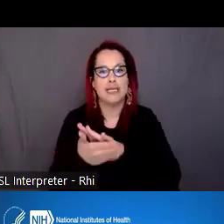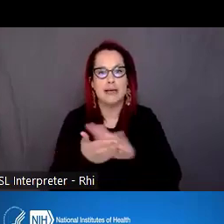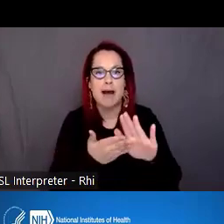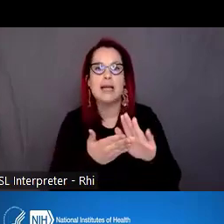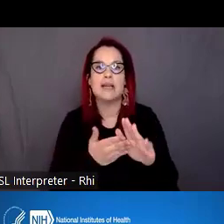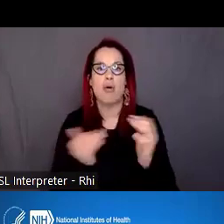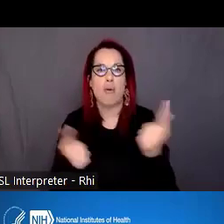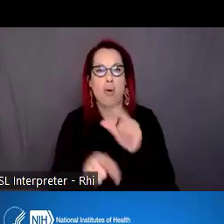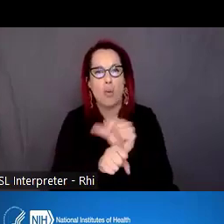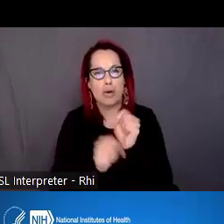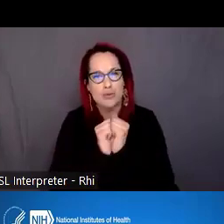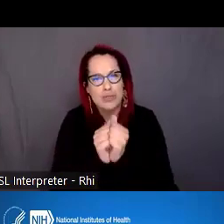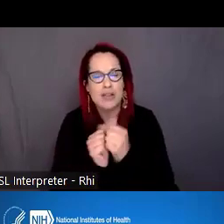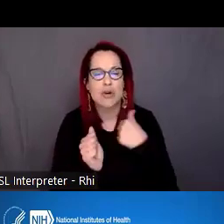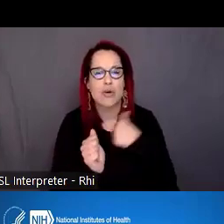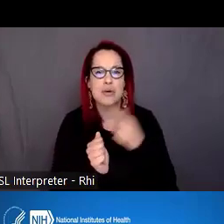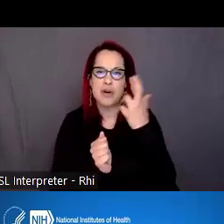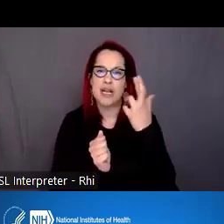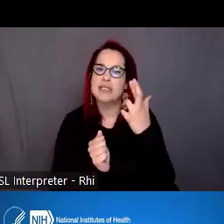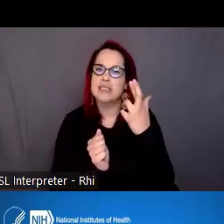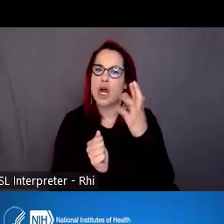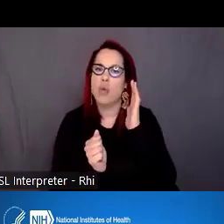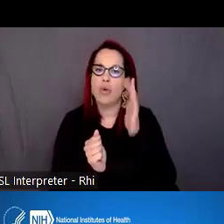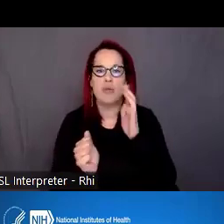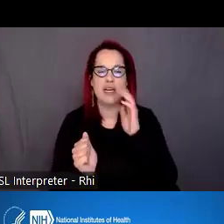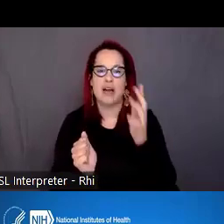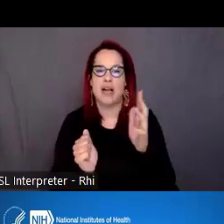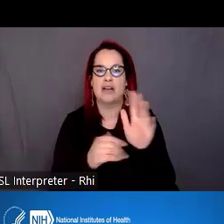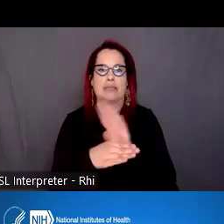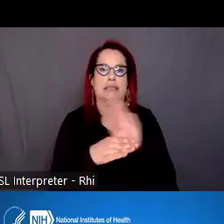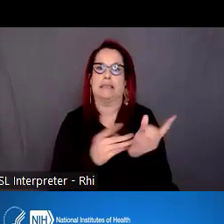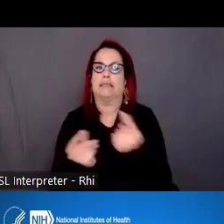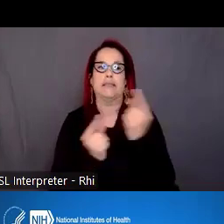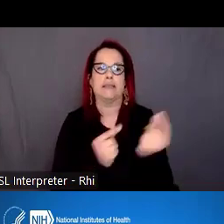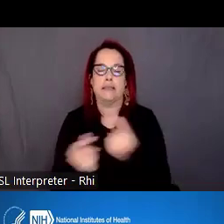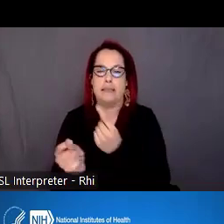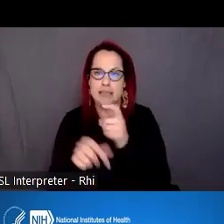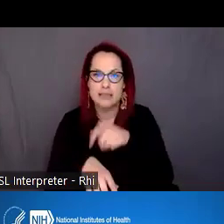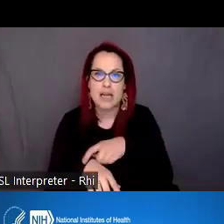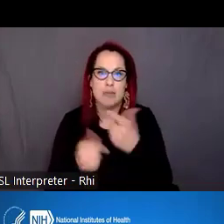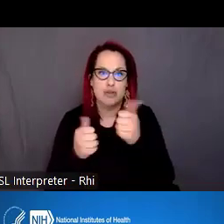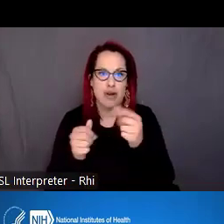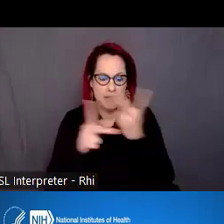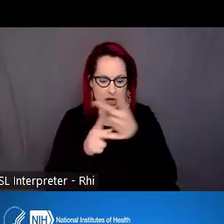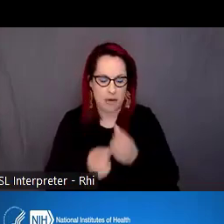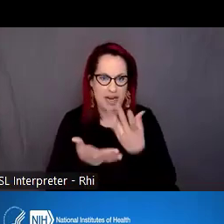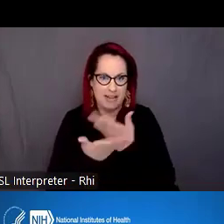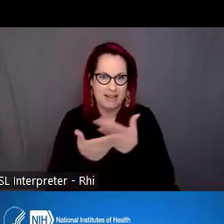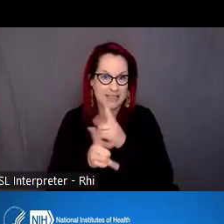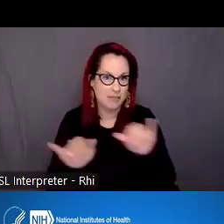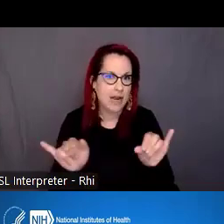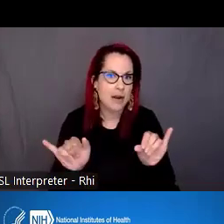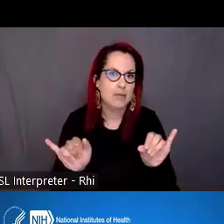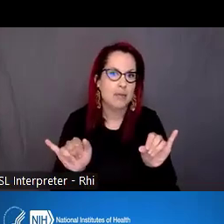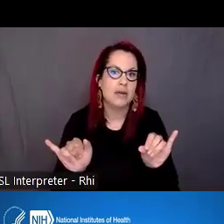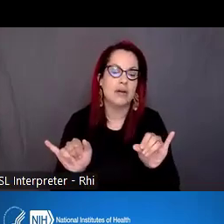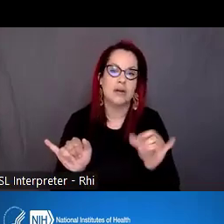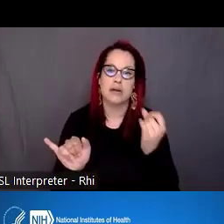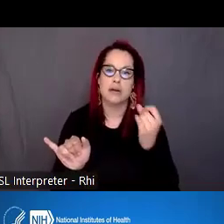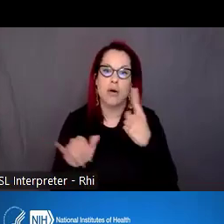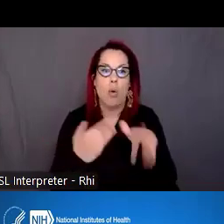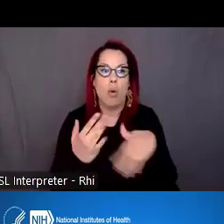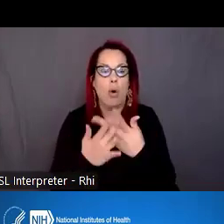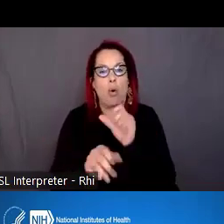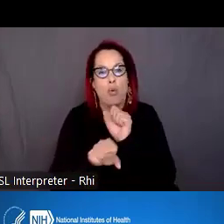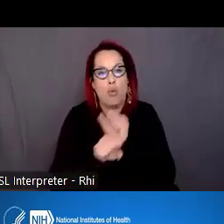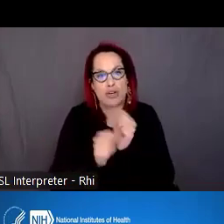that this is going to be a very frenzied time with lots of things changing at the same time. We are in this all together, and